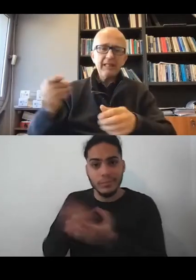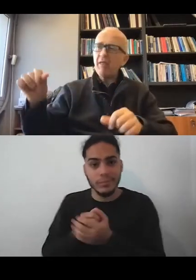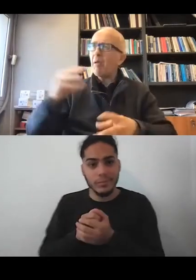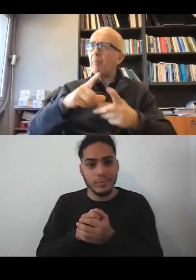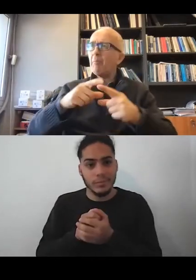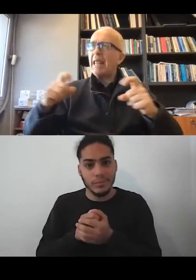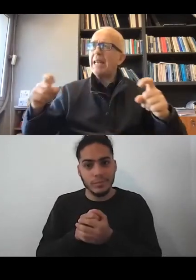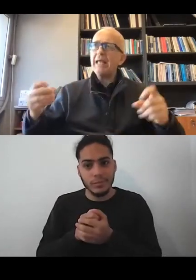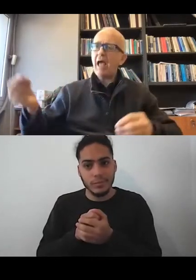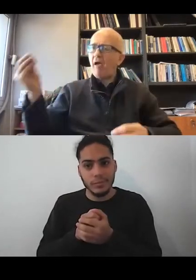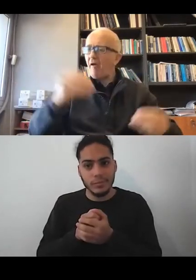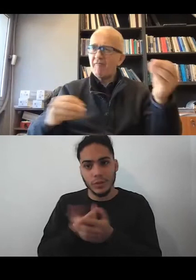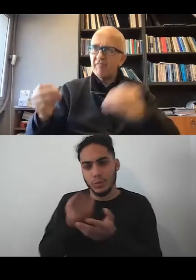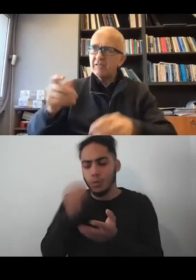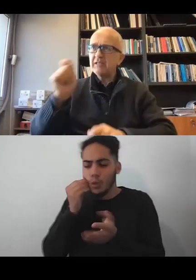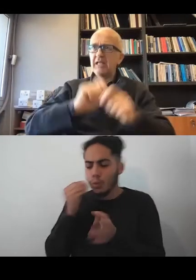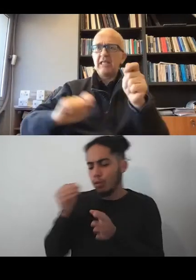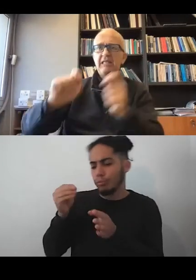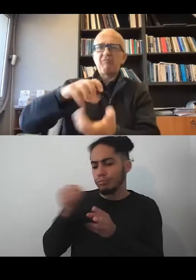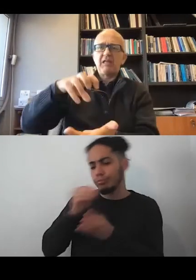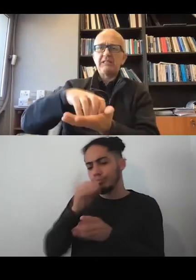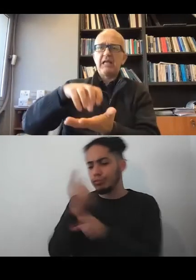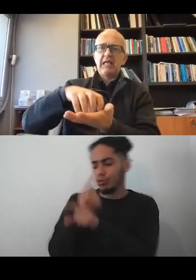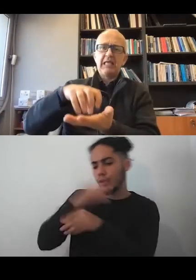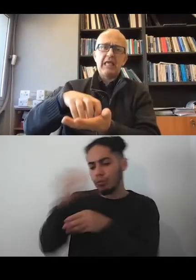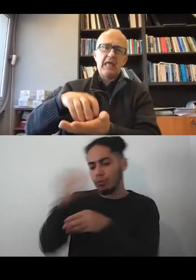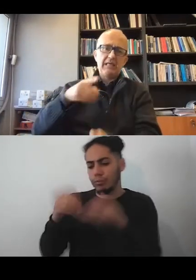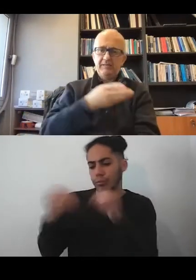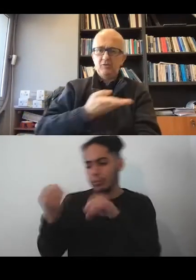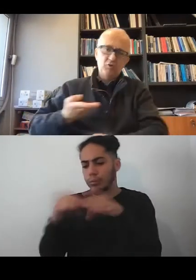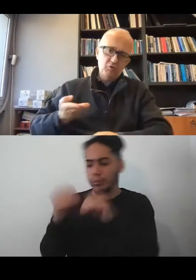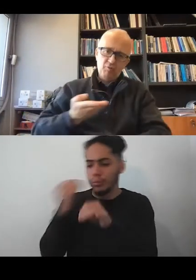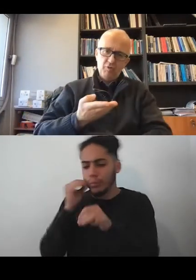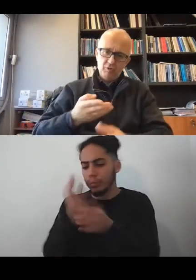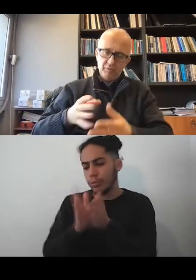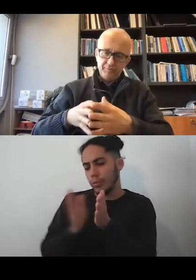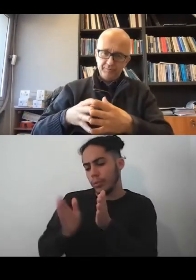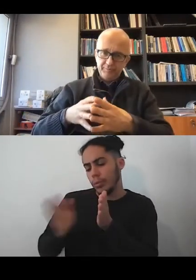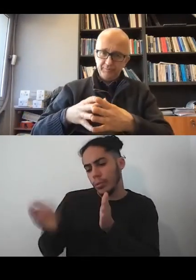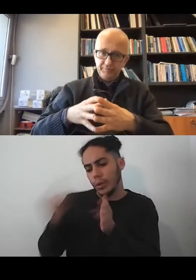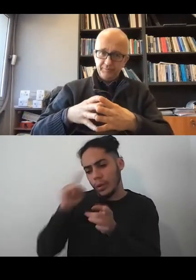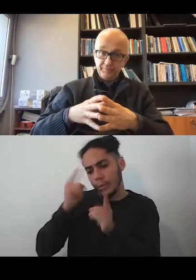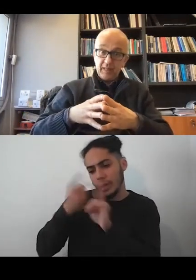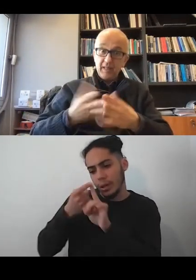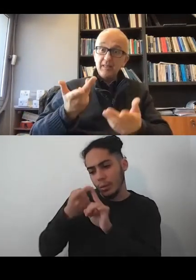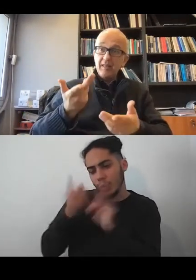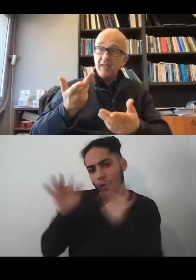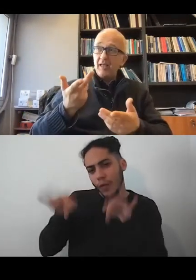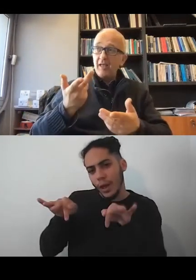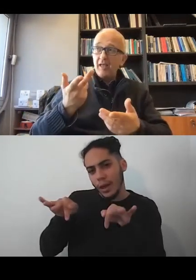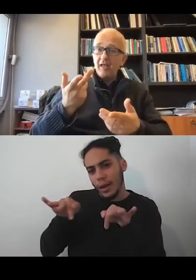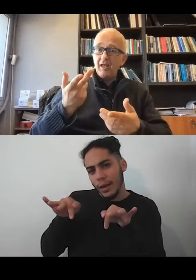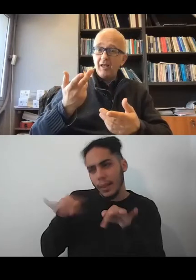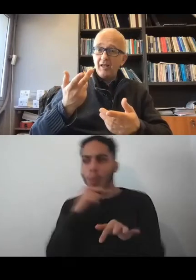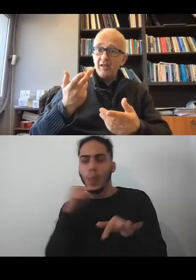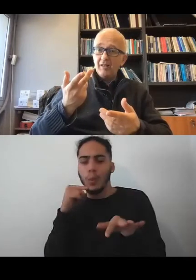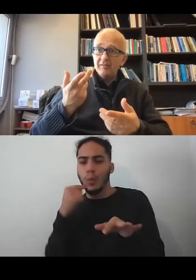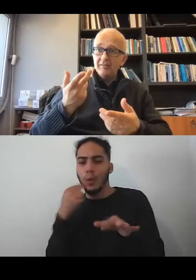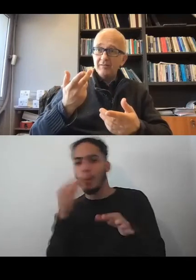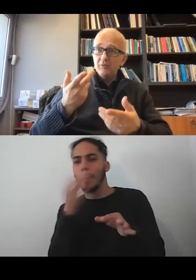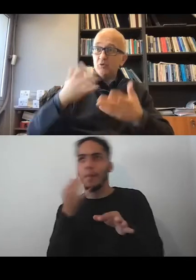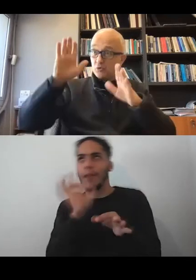well, put to succeed, that you have a good cake at the end of the